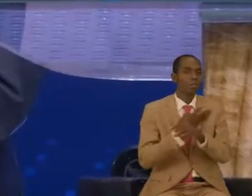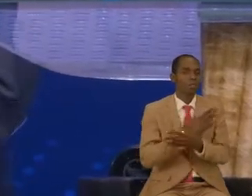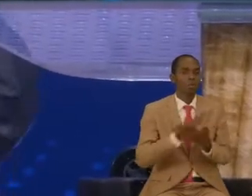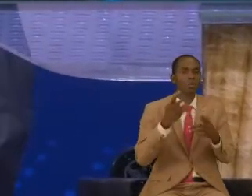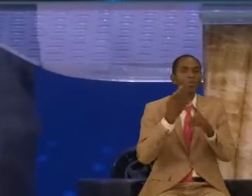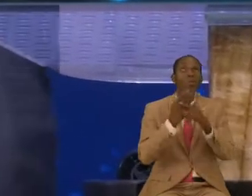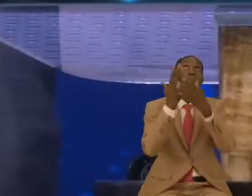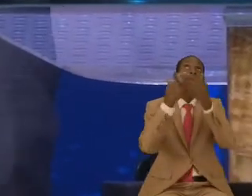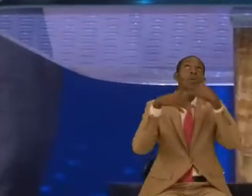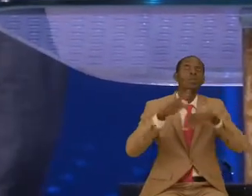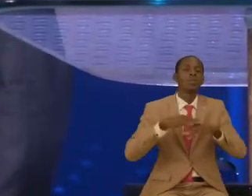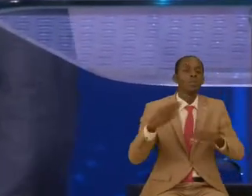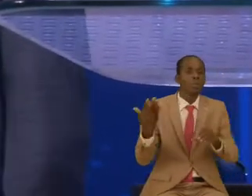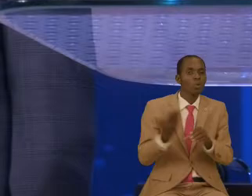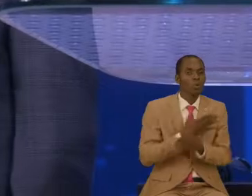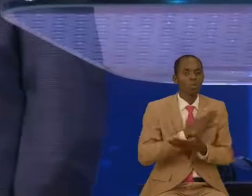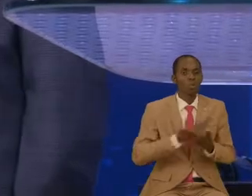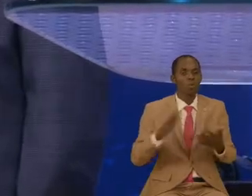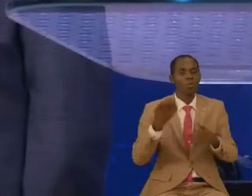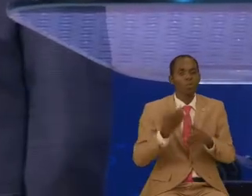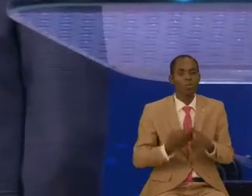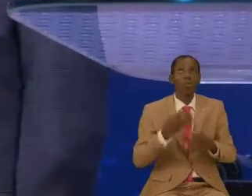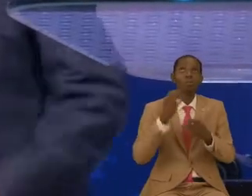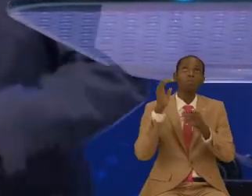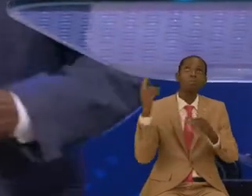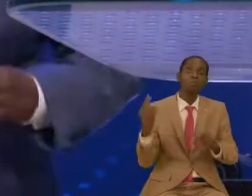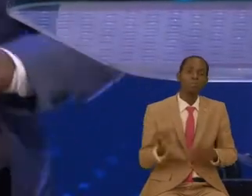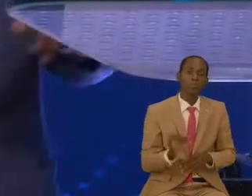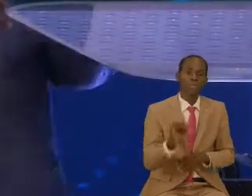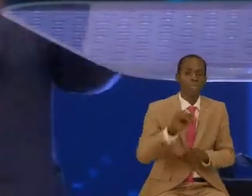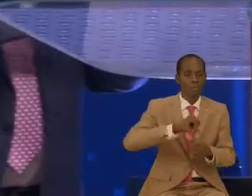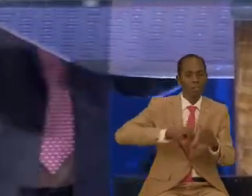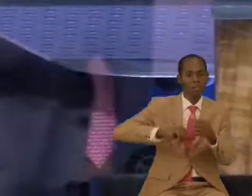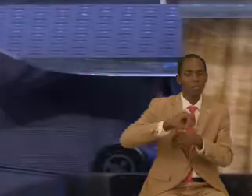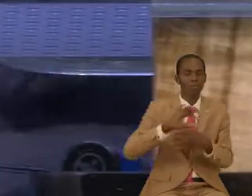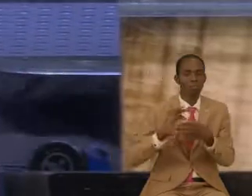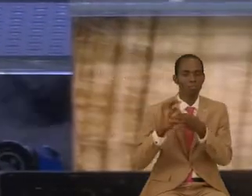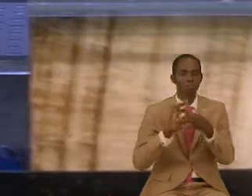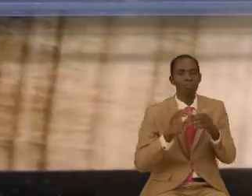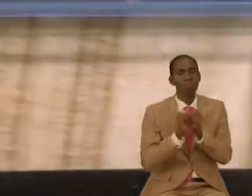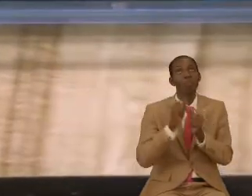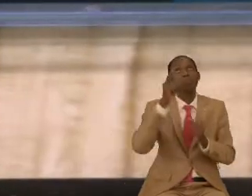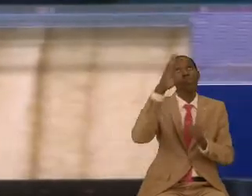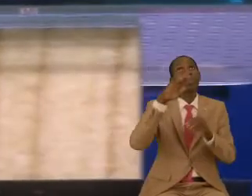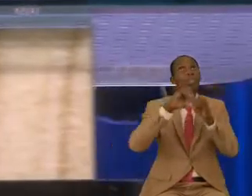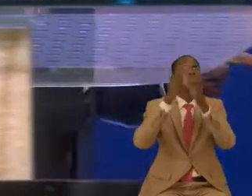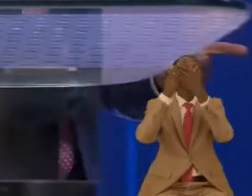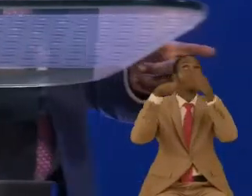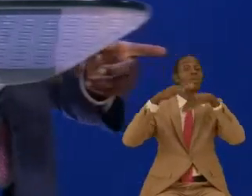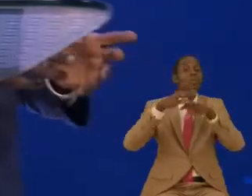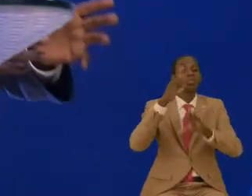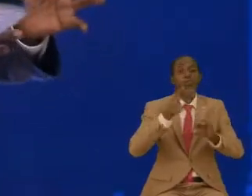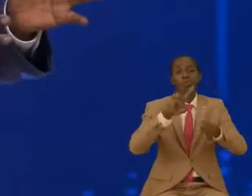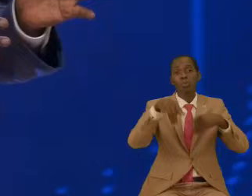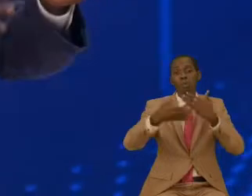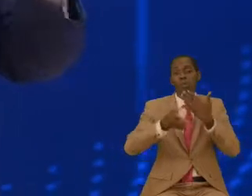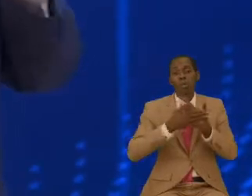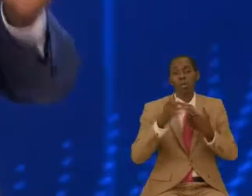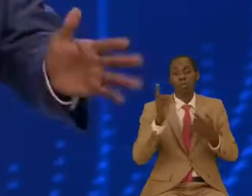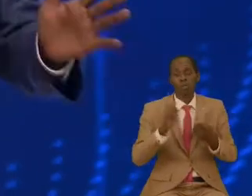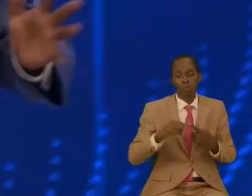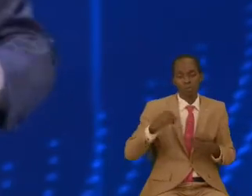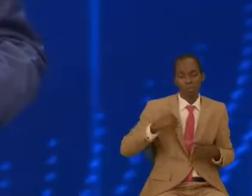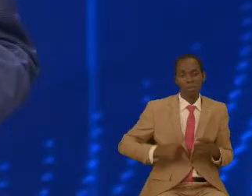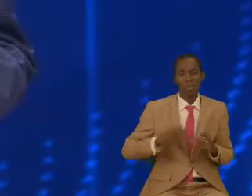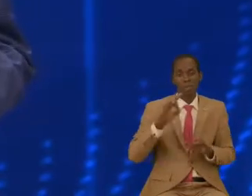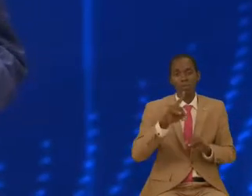cut away from eternal fellowship with God in heaven. If you go back to circumcision, if you